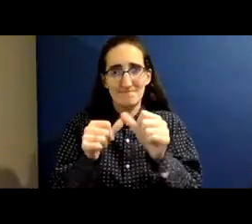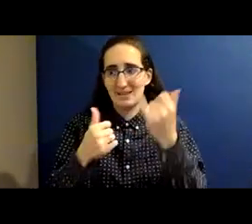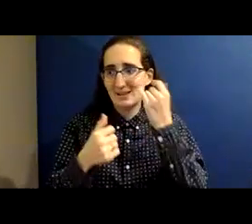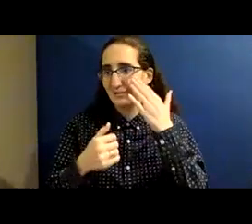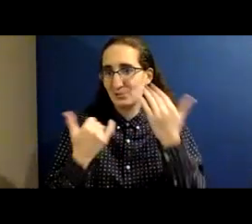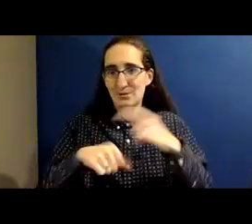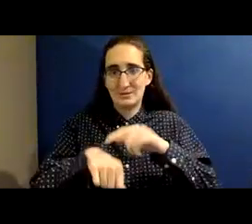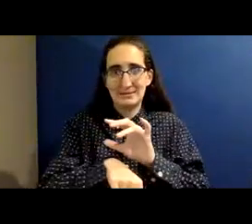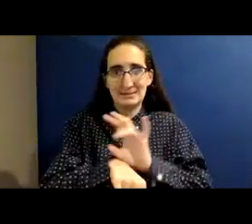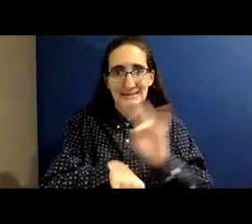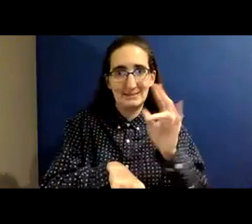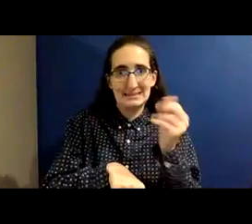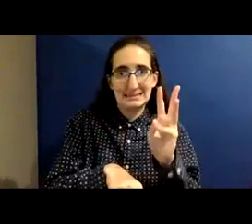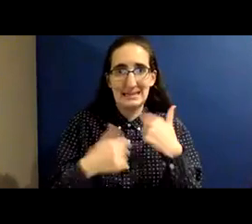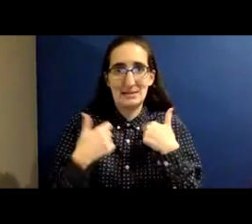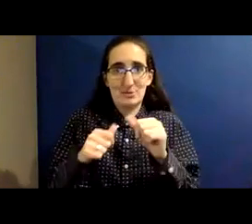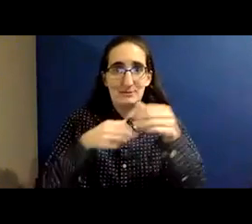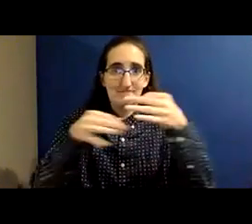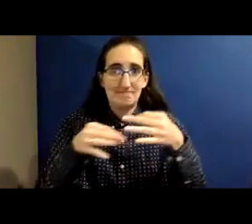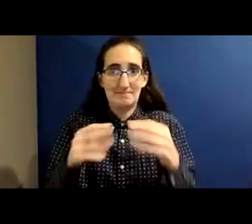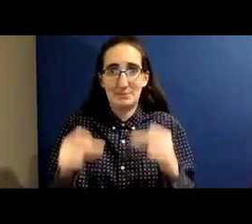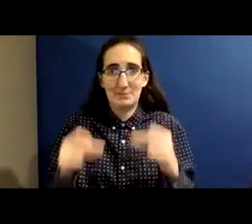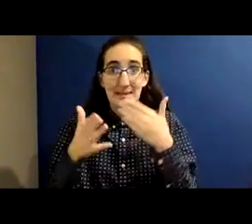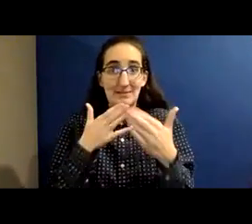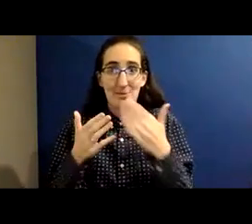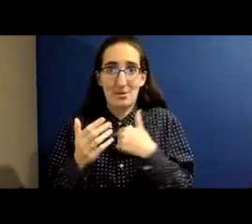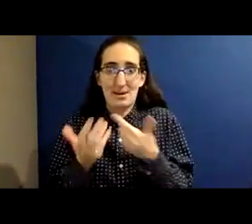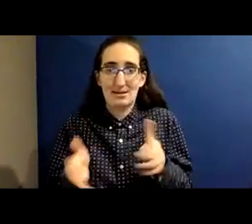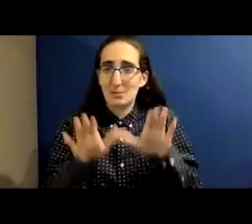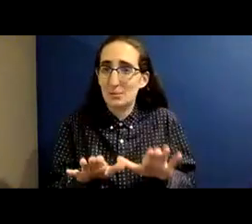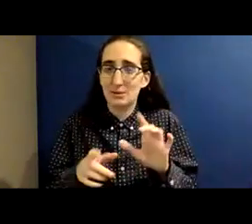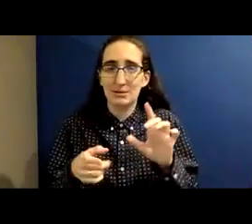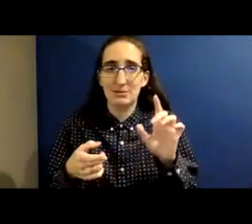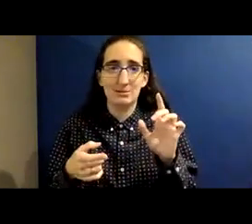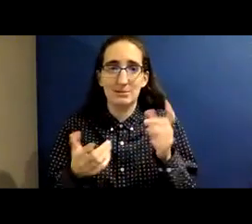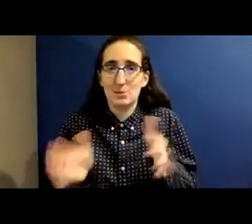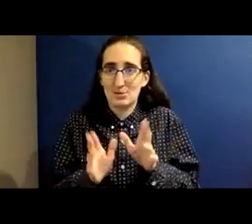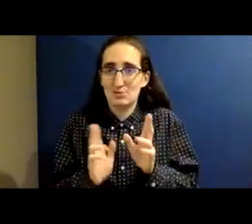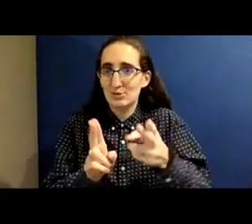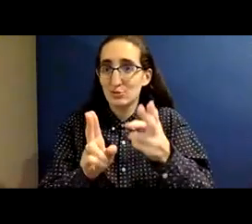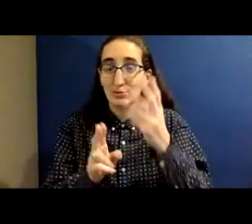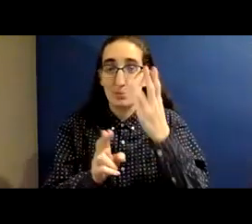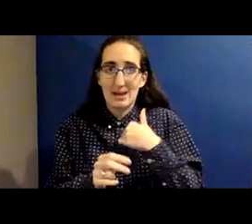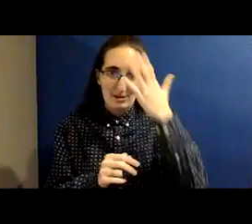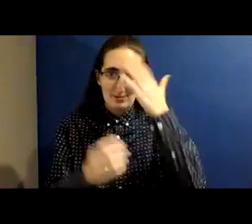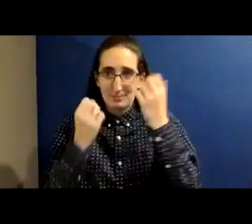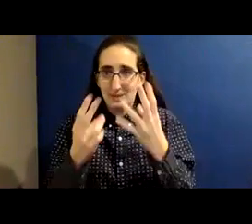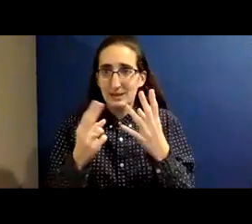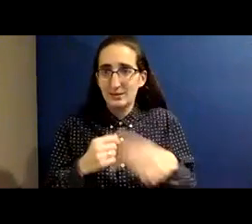I will try to talk quickly, although I do not want to rush through this because I know that many of